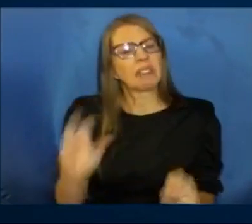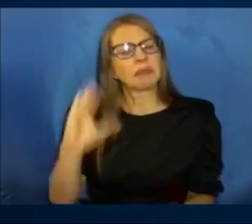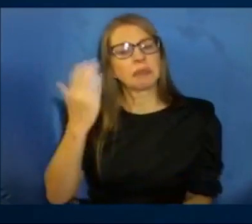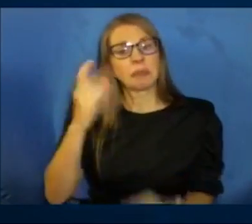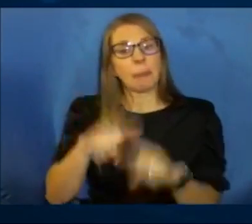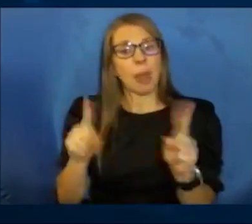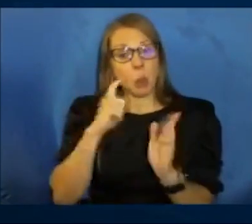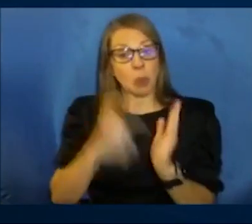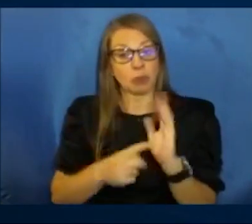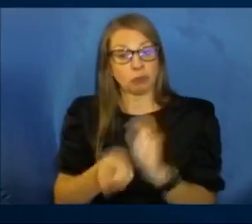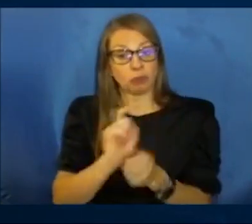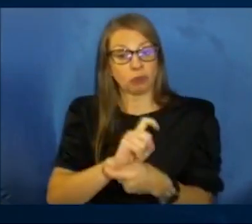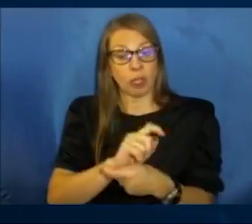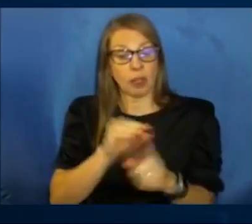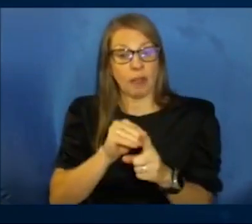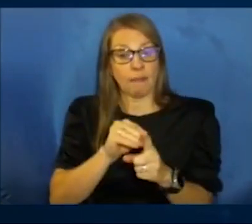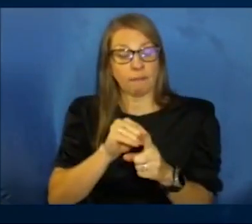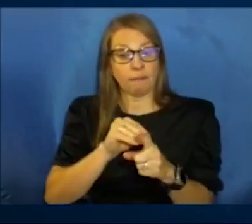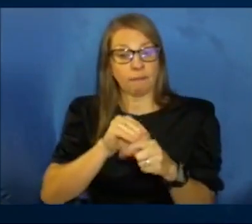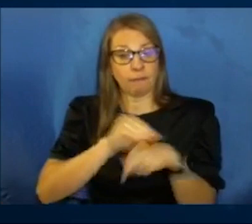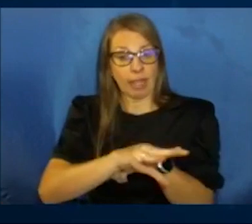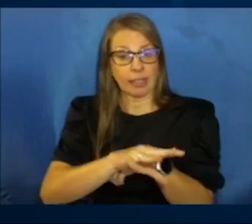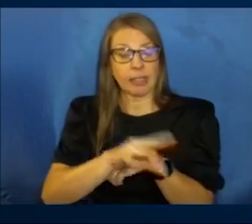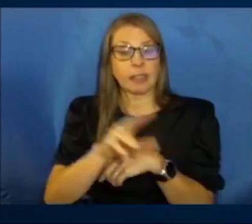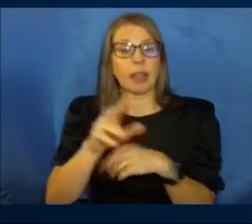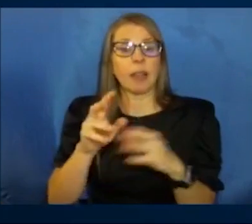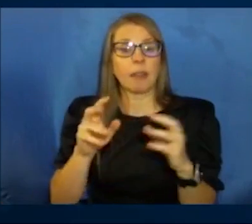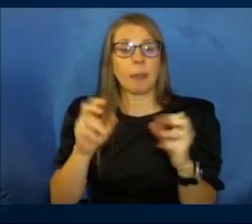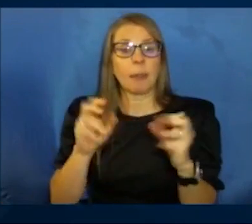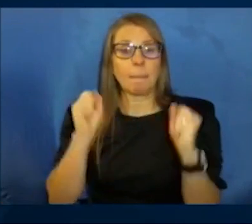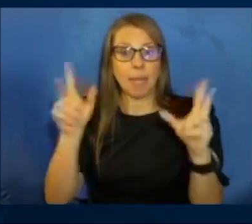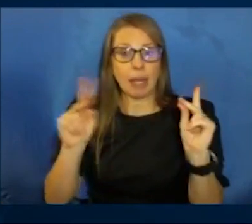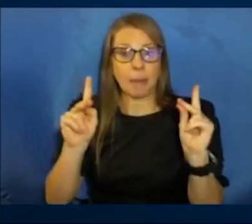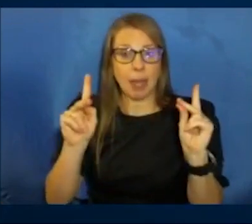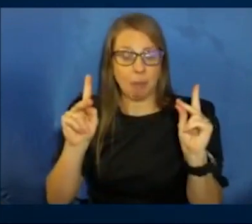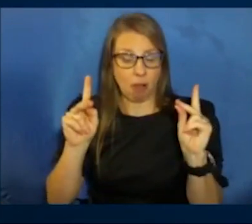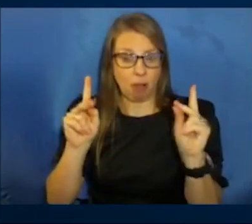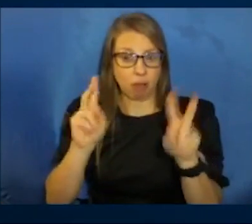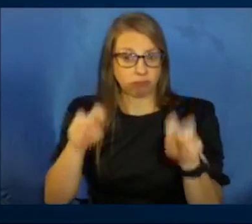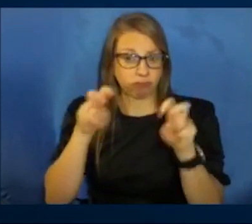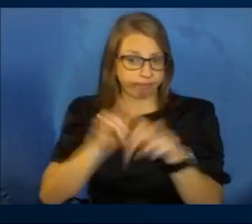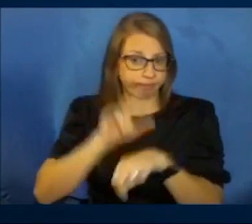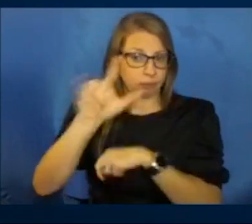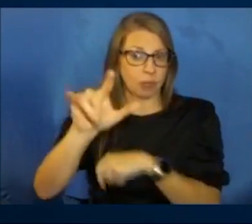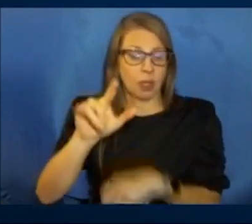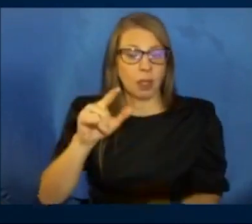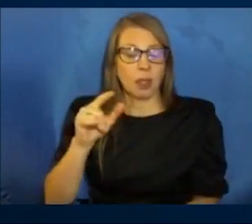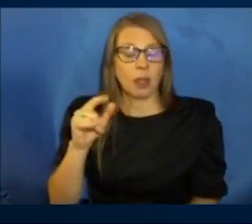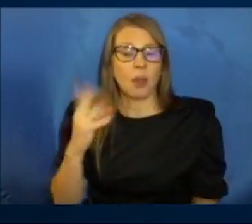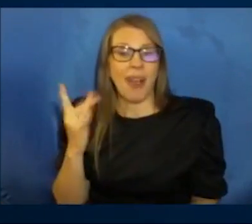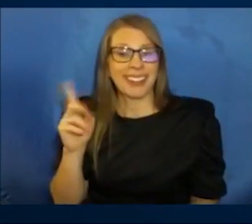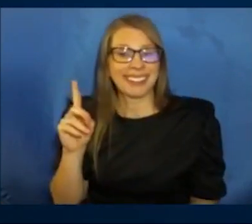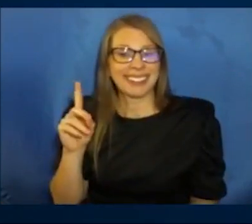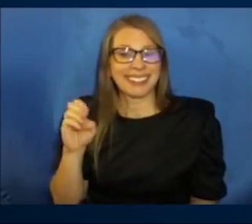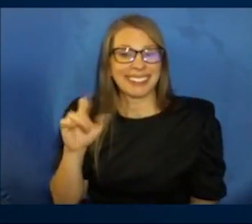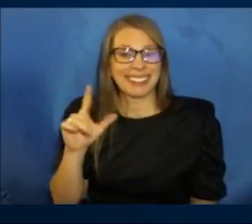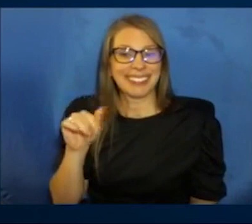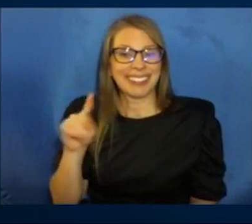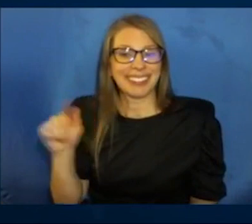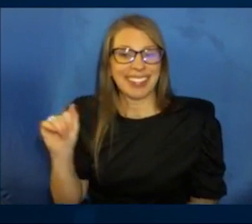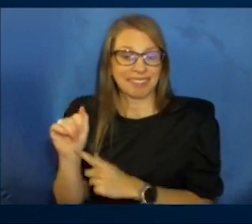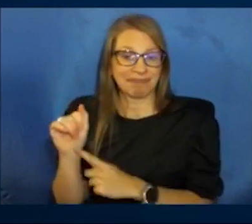Yeah, exercise, sunshine, yeah. That's good for your health too. So yep. Keep that in mind. Okay, let's talk air travel. Air travel and planes have proven